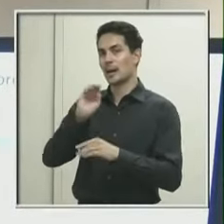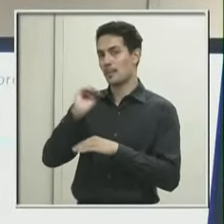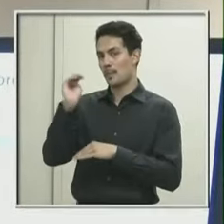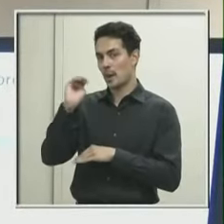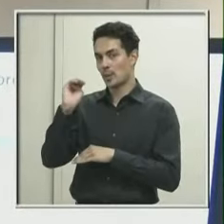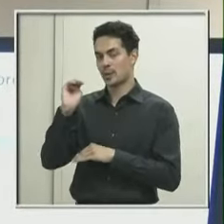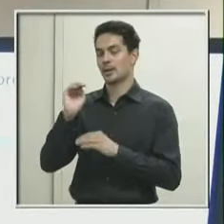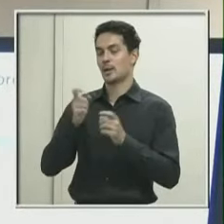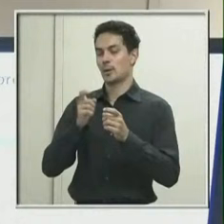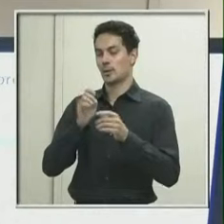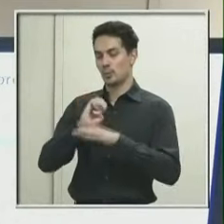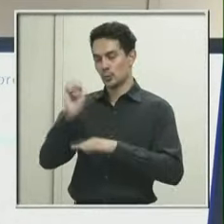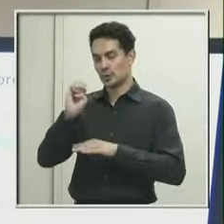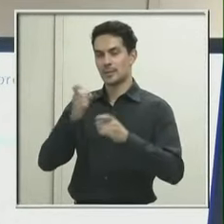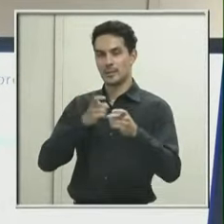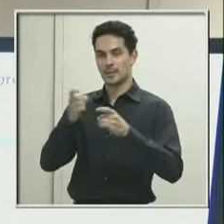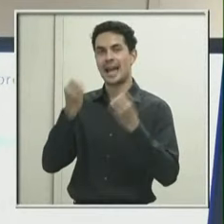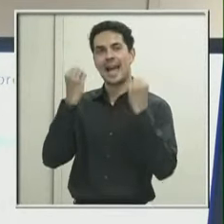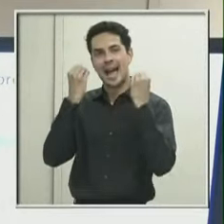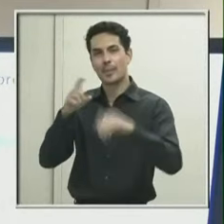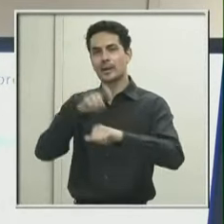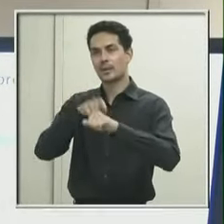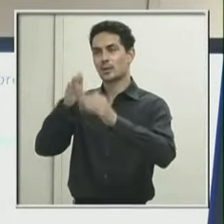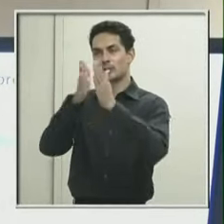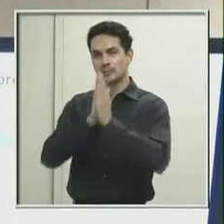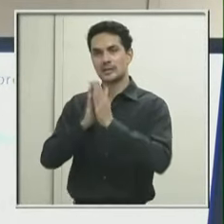Agency. How many times did you request the info?